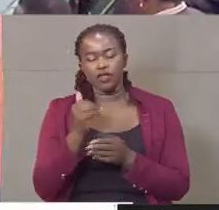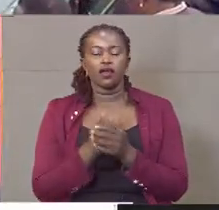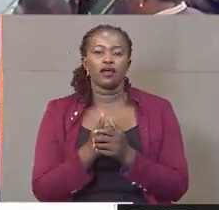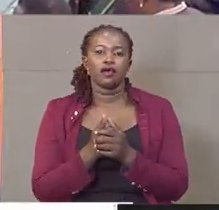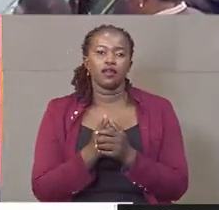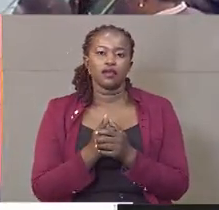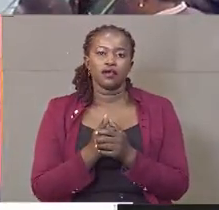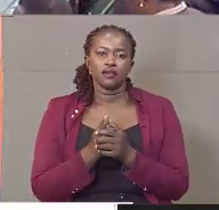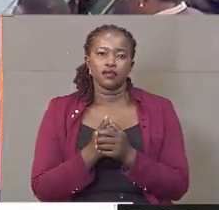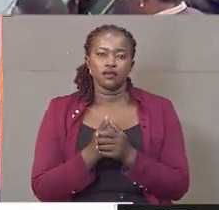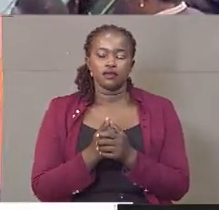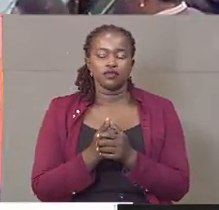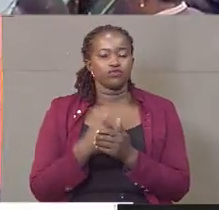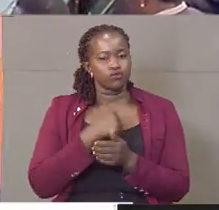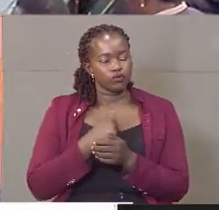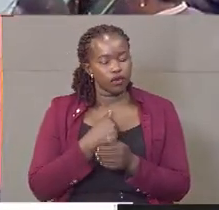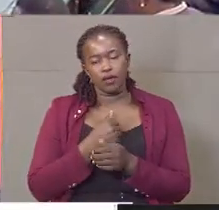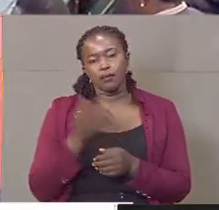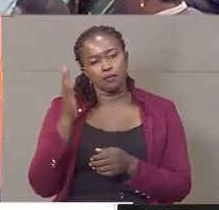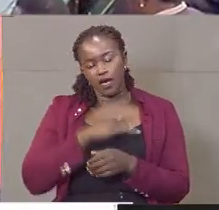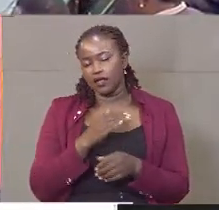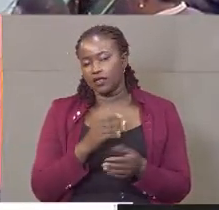Unfortunately, I didn't get time